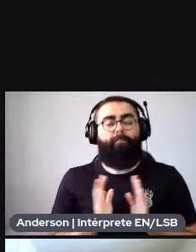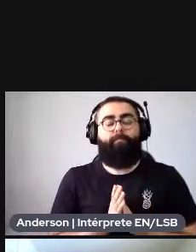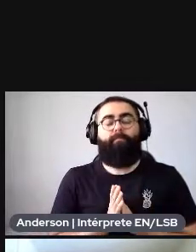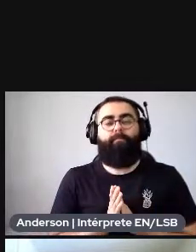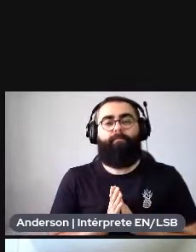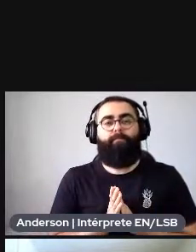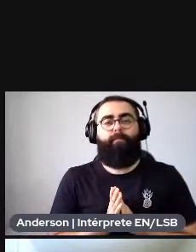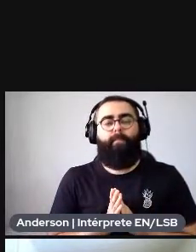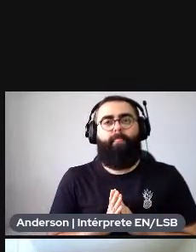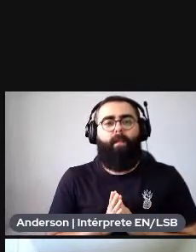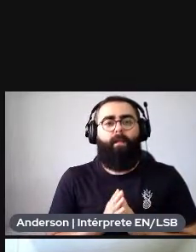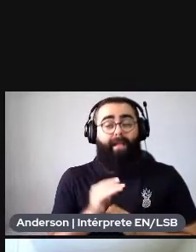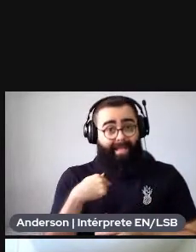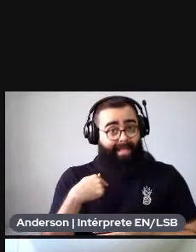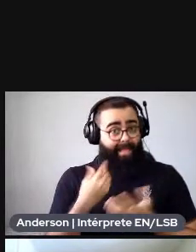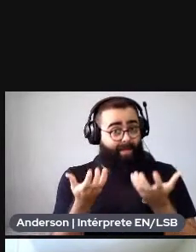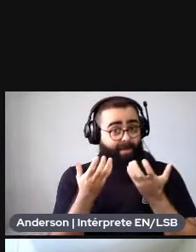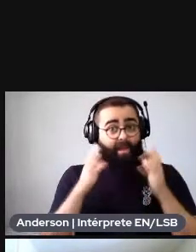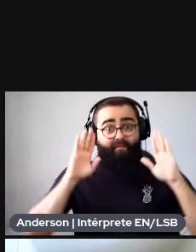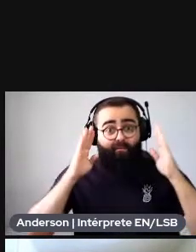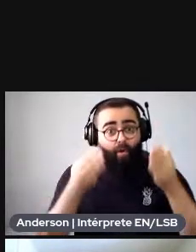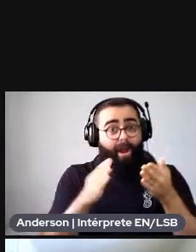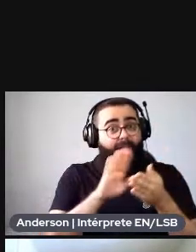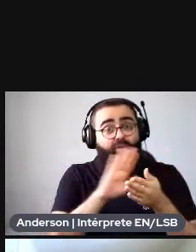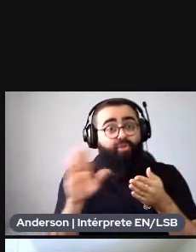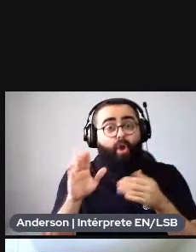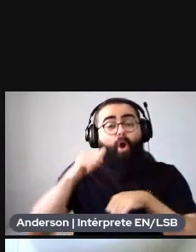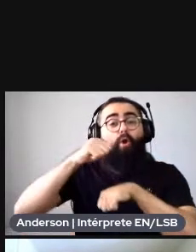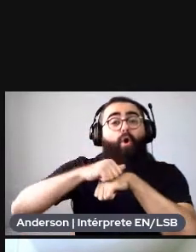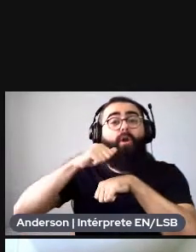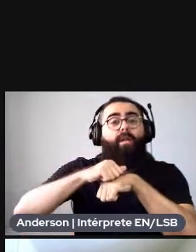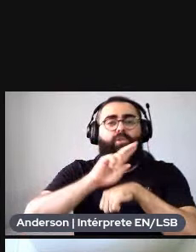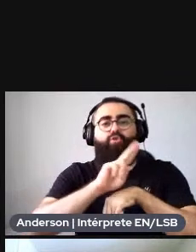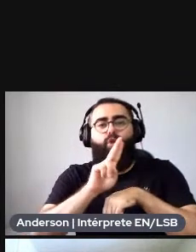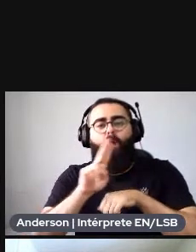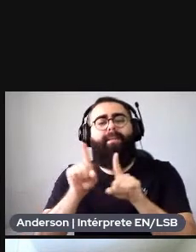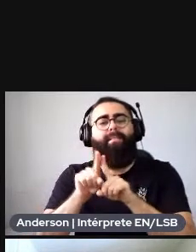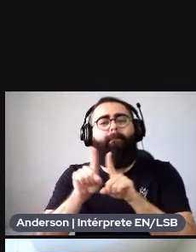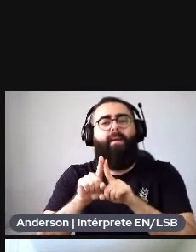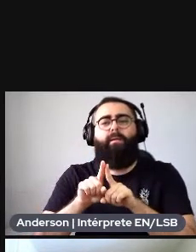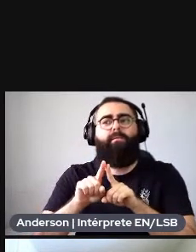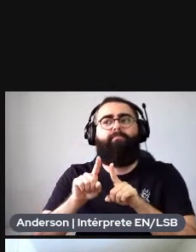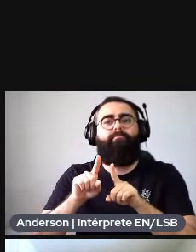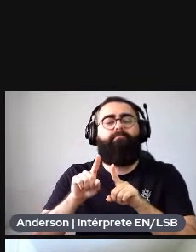on concrete entities and events.